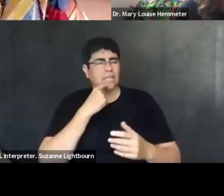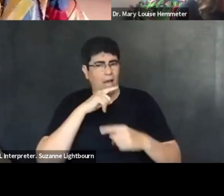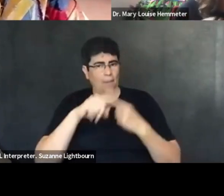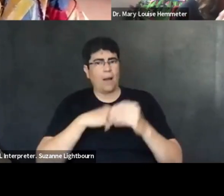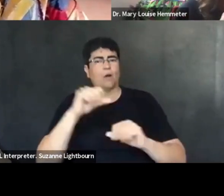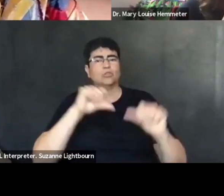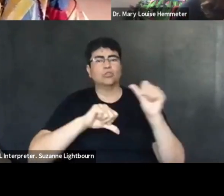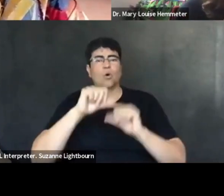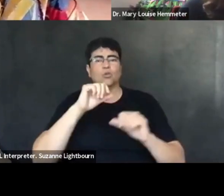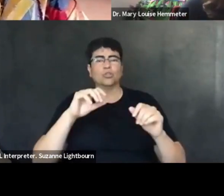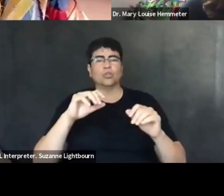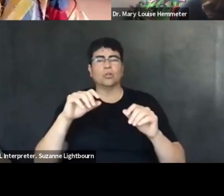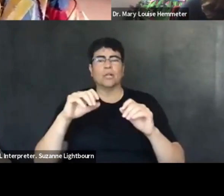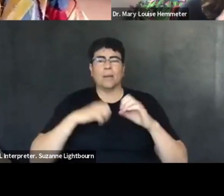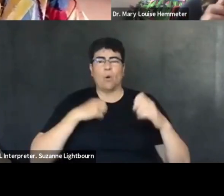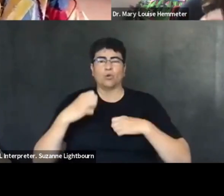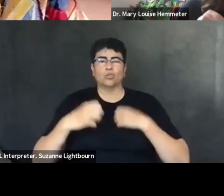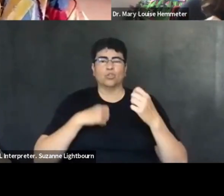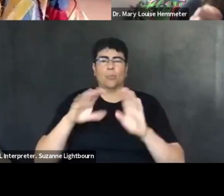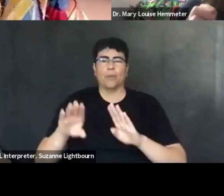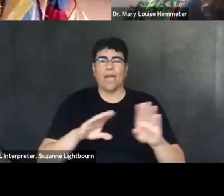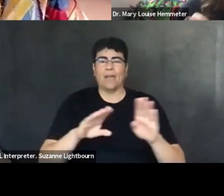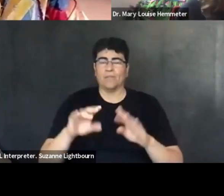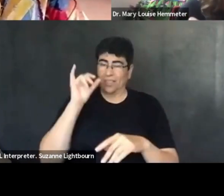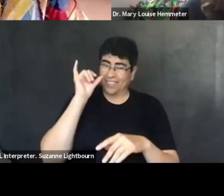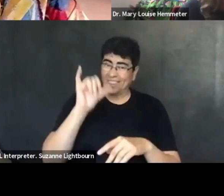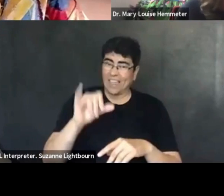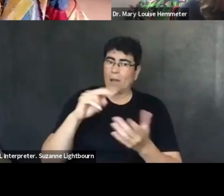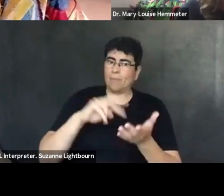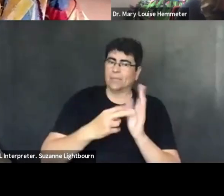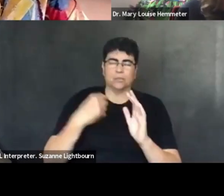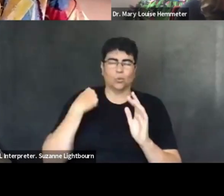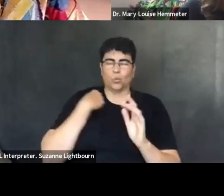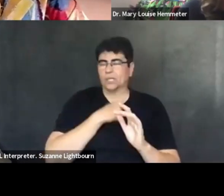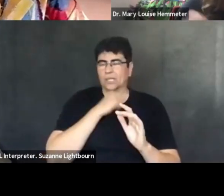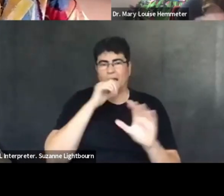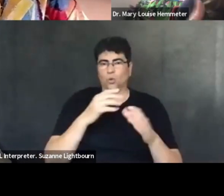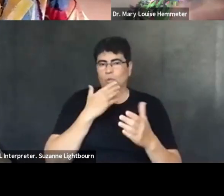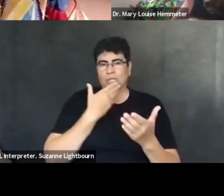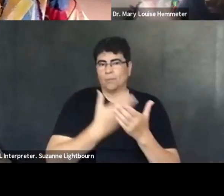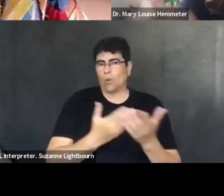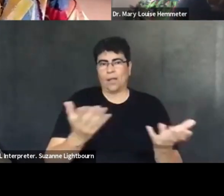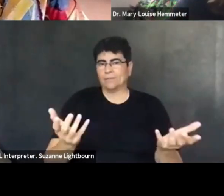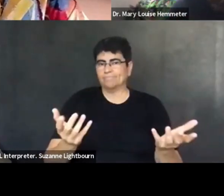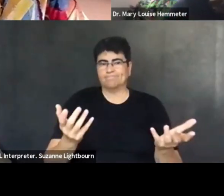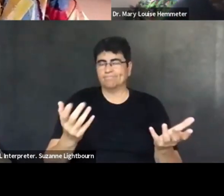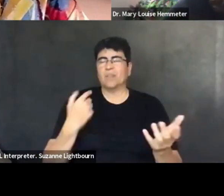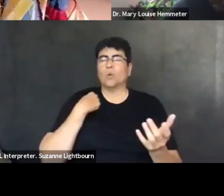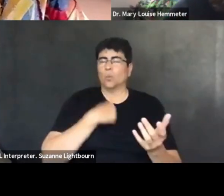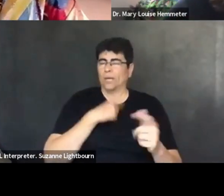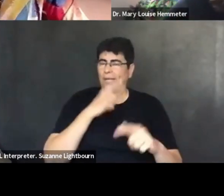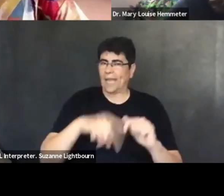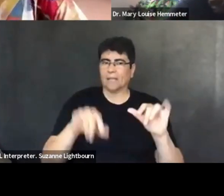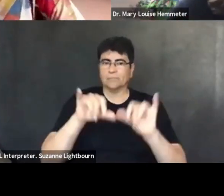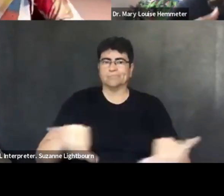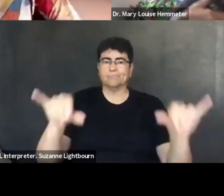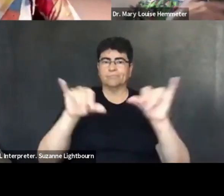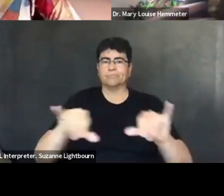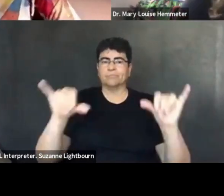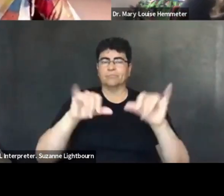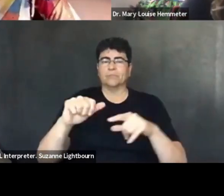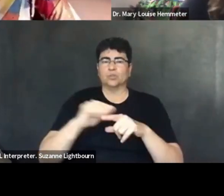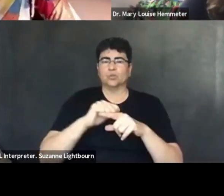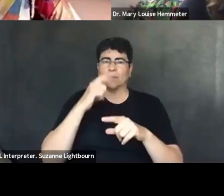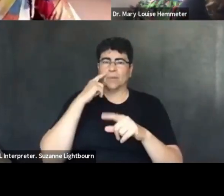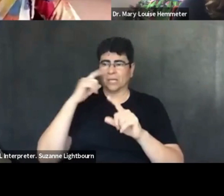and behavior. And that's telling me that we're not doing something well. We can't just keep doing training because we've